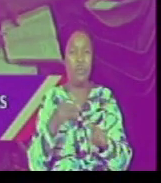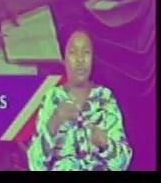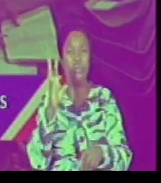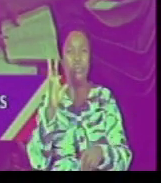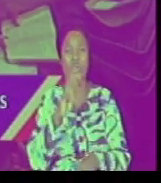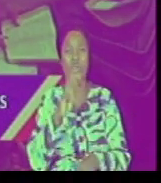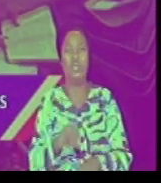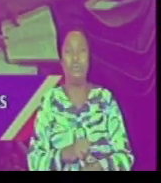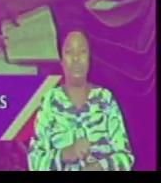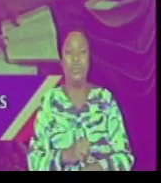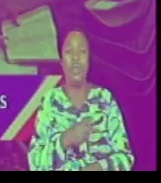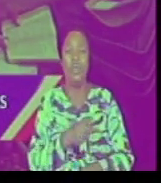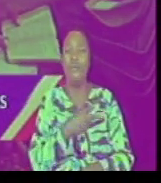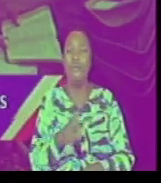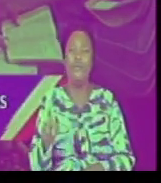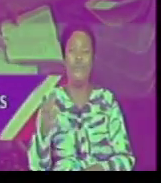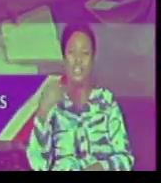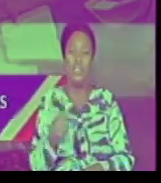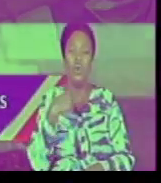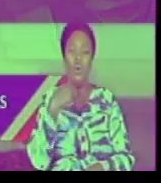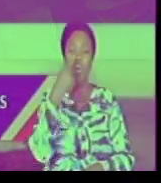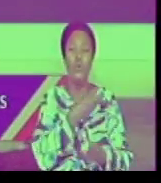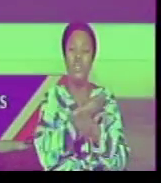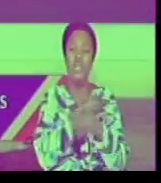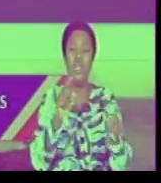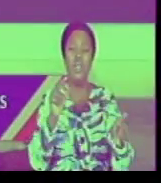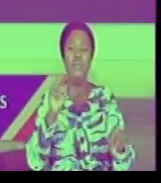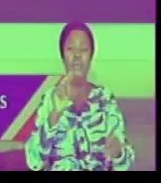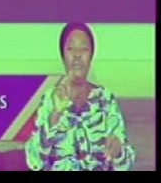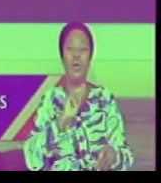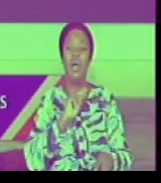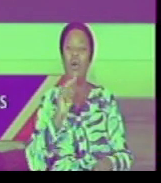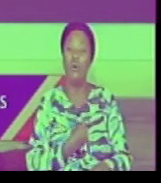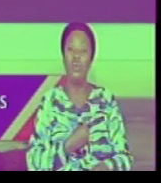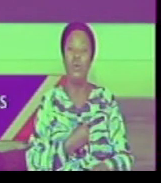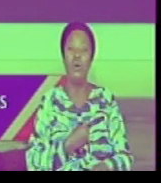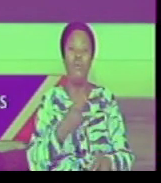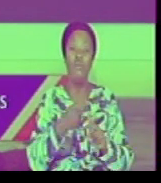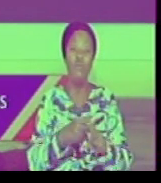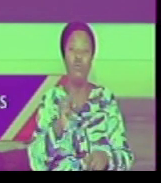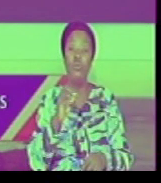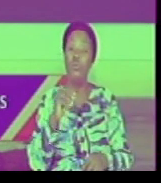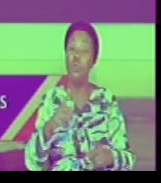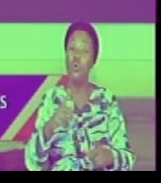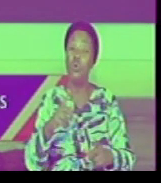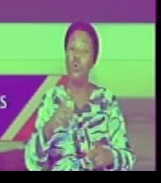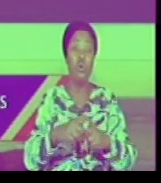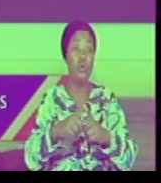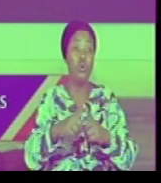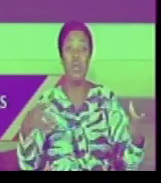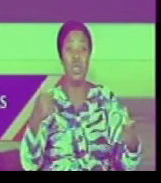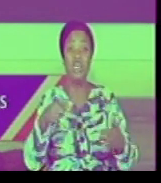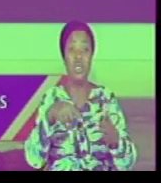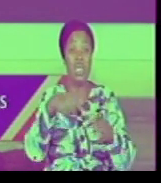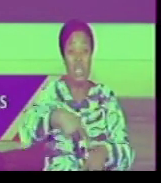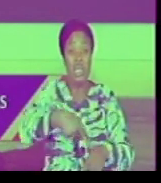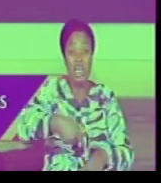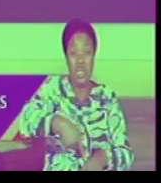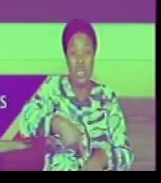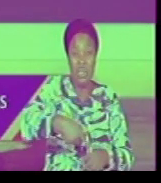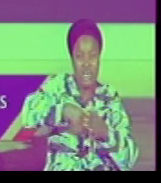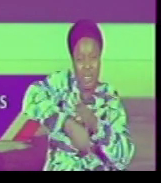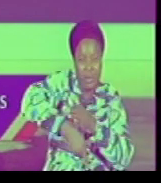Verse 10, who delivered us from so great a death, the death that should